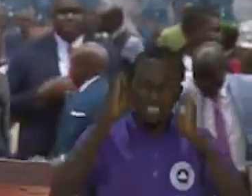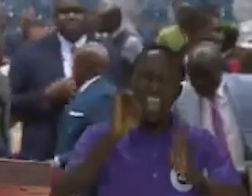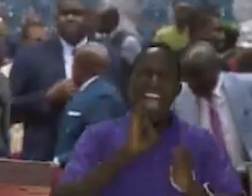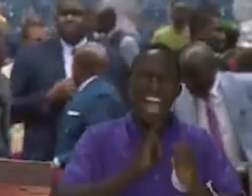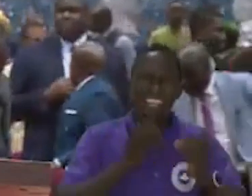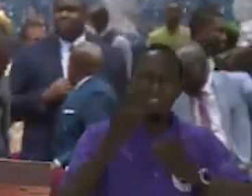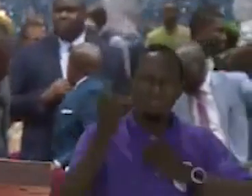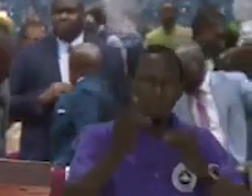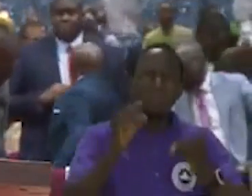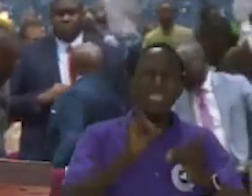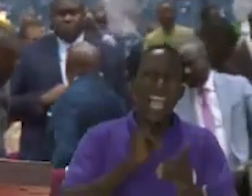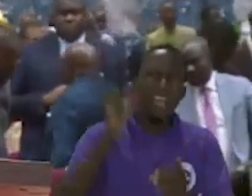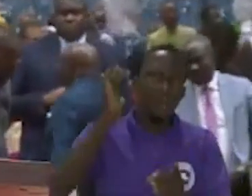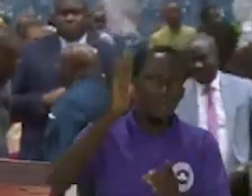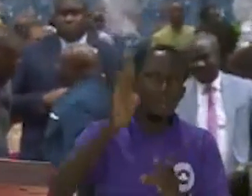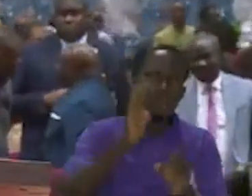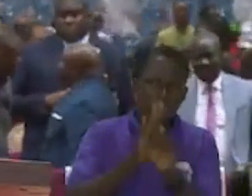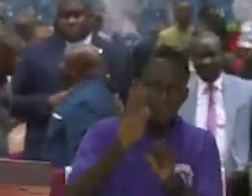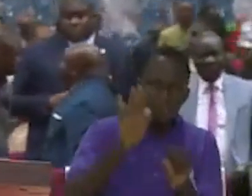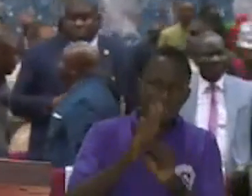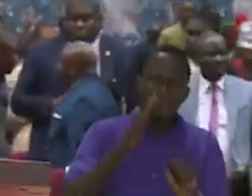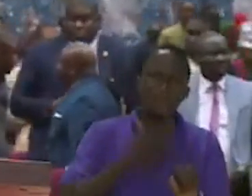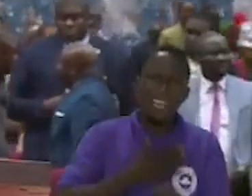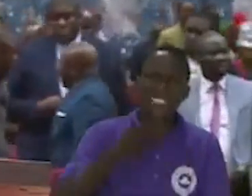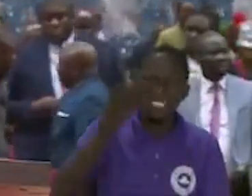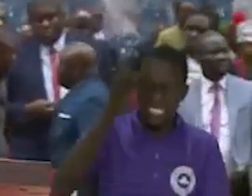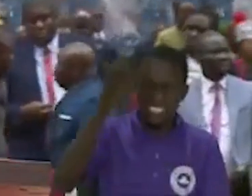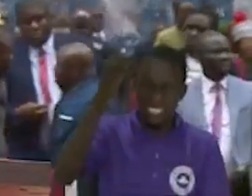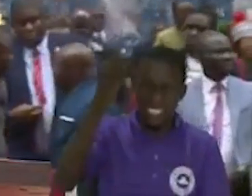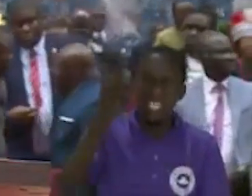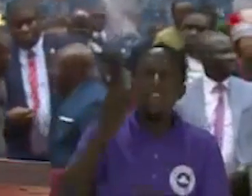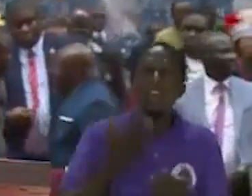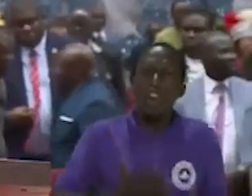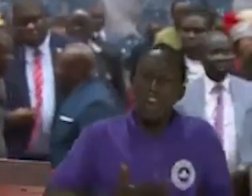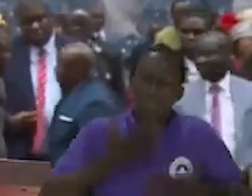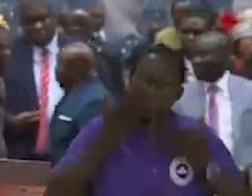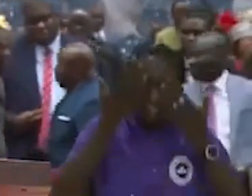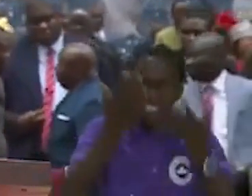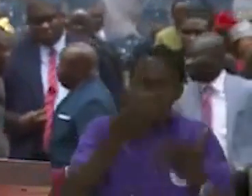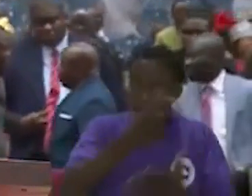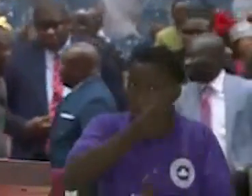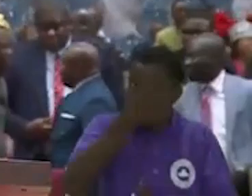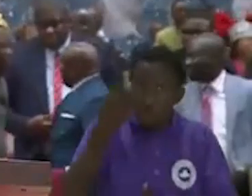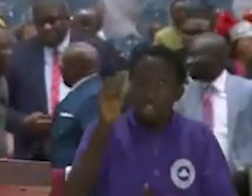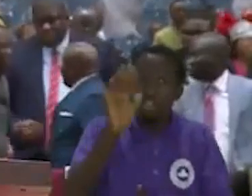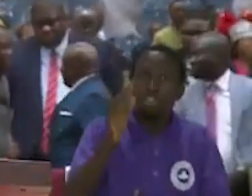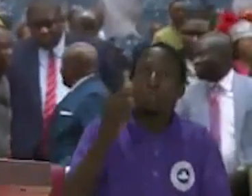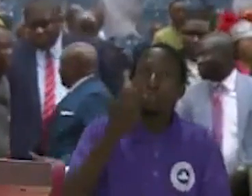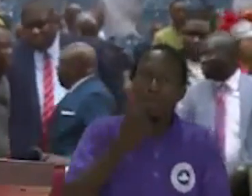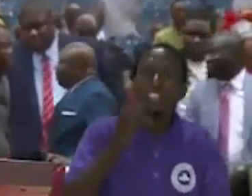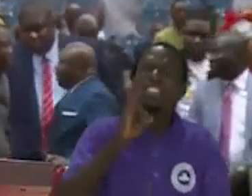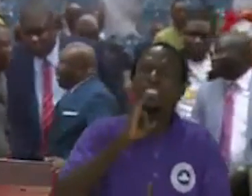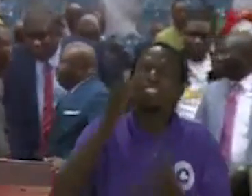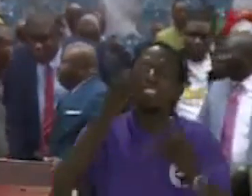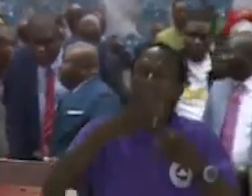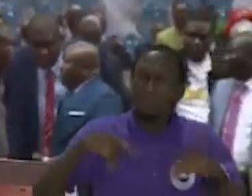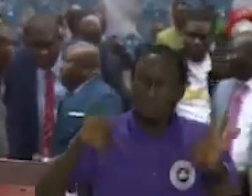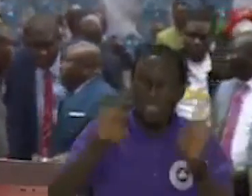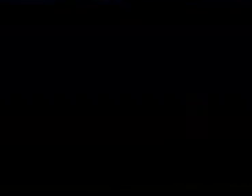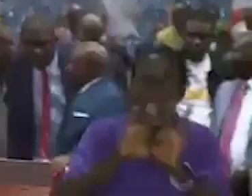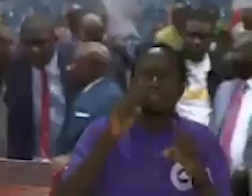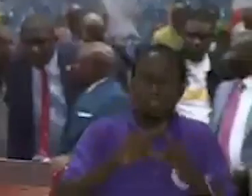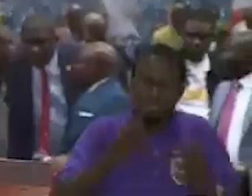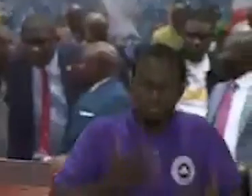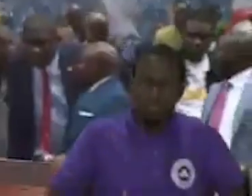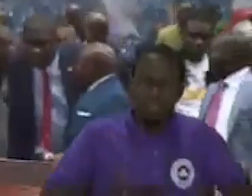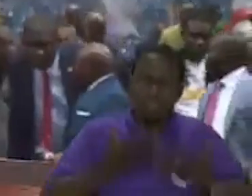my destiny. Make those confessions, because it is from your mouth that God needs to hear it, and he will establish it because you